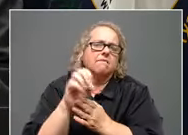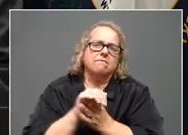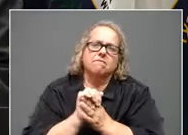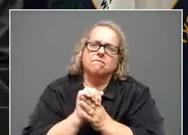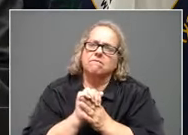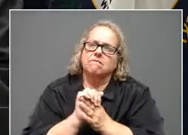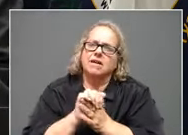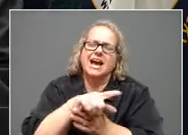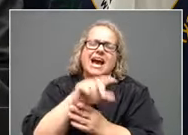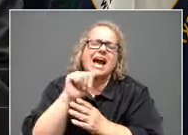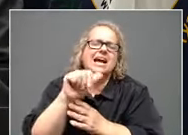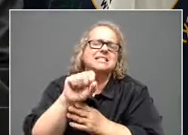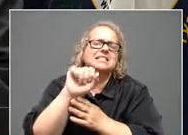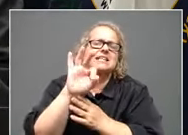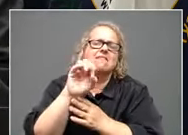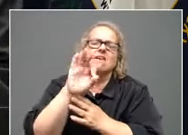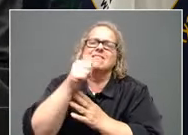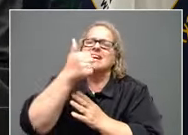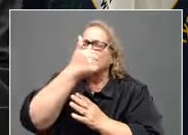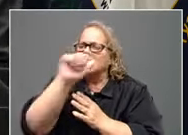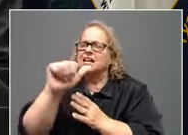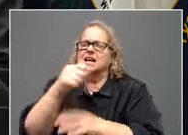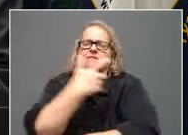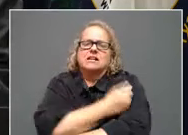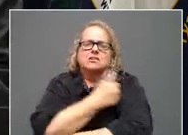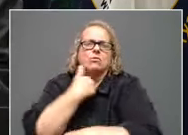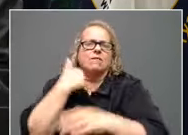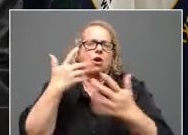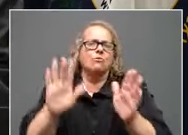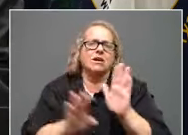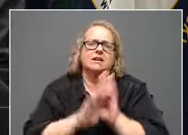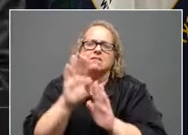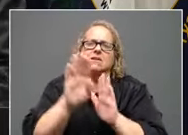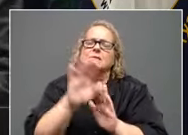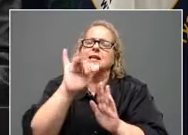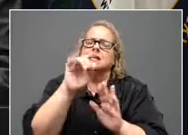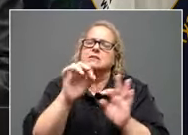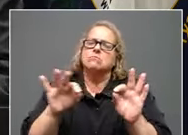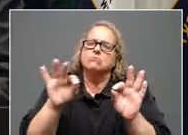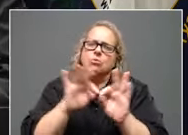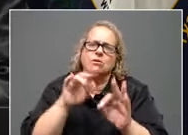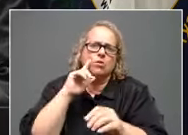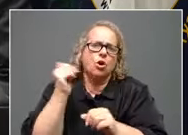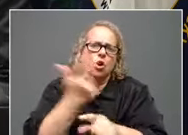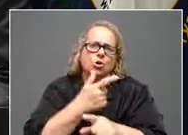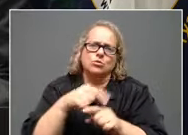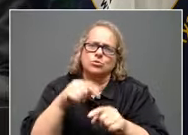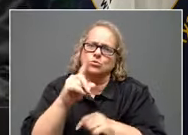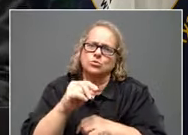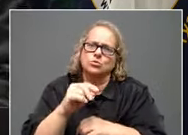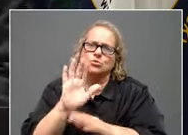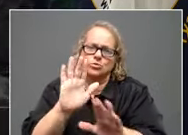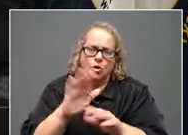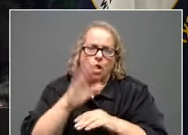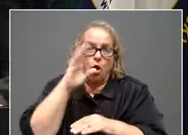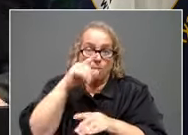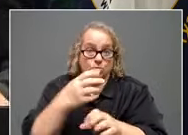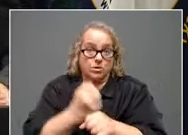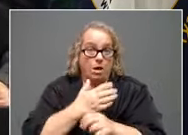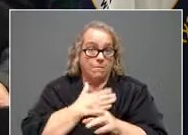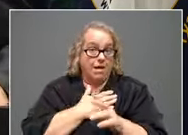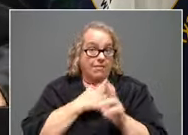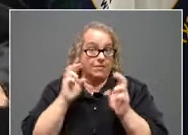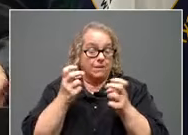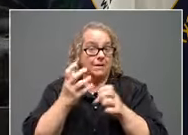as any vaccine we have developed. This is an important thing for all of us to do. So I hope you got my theme. Get